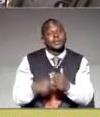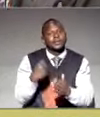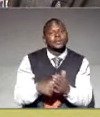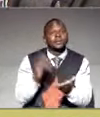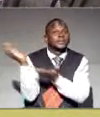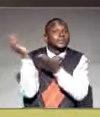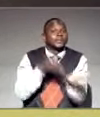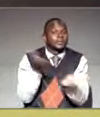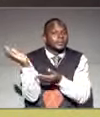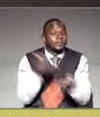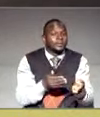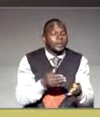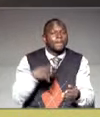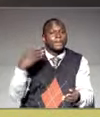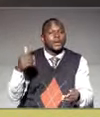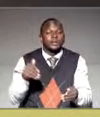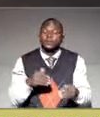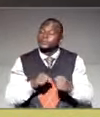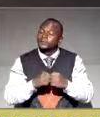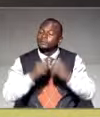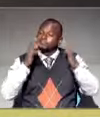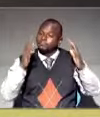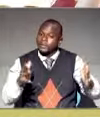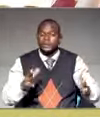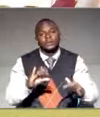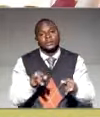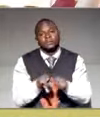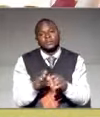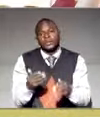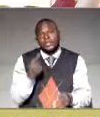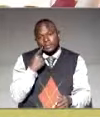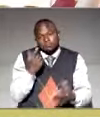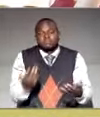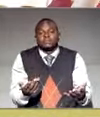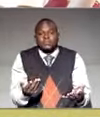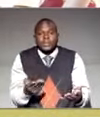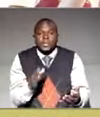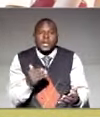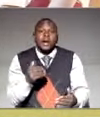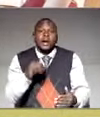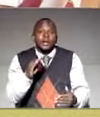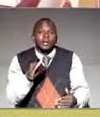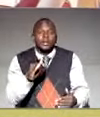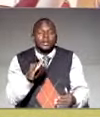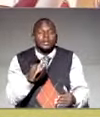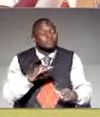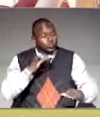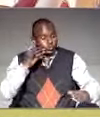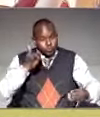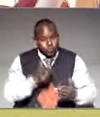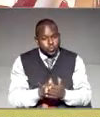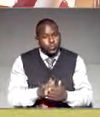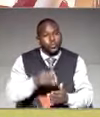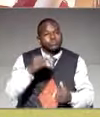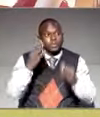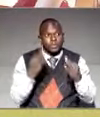raw materials remain challenging among other shortcomings. So you find that to be able to make a high-end product that you can